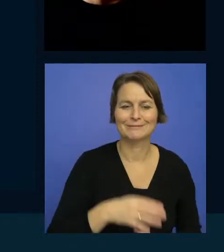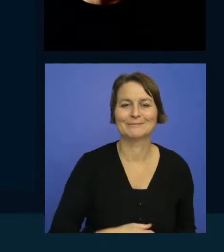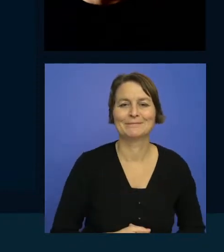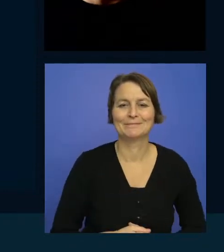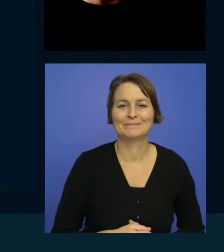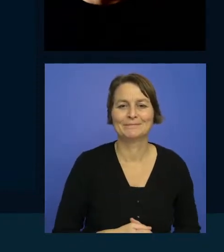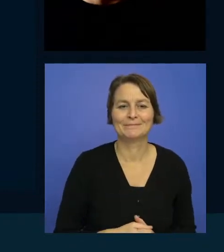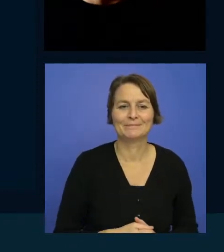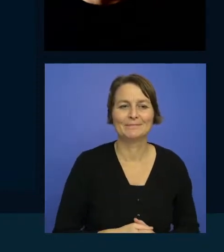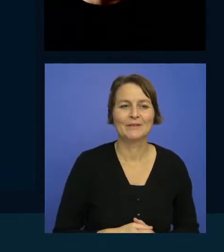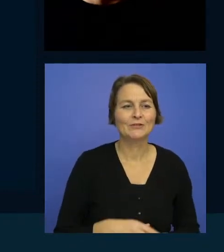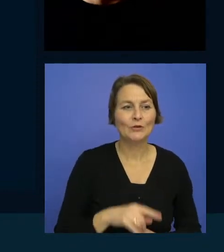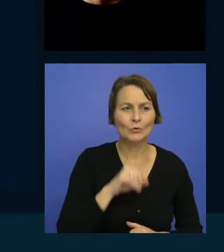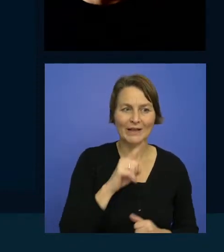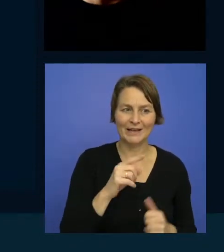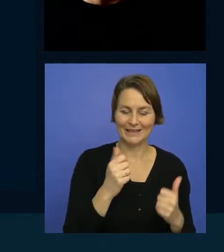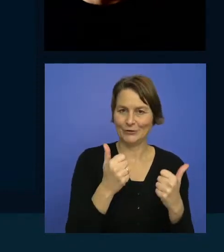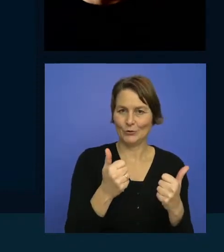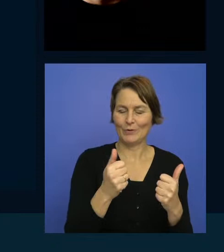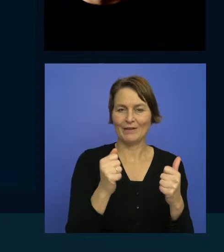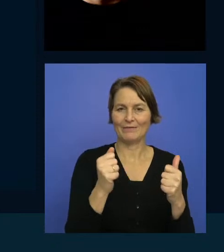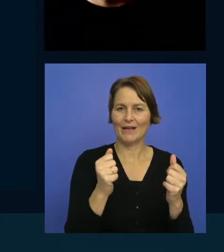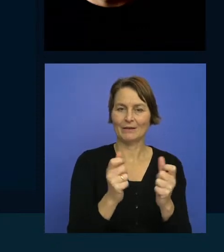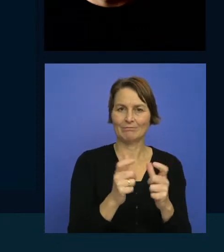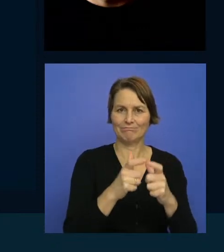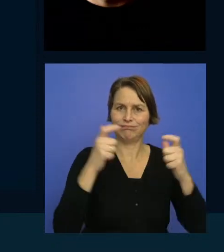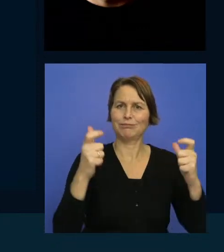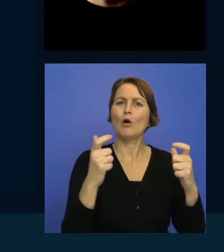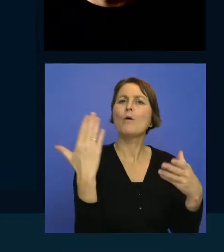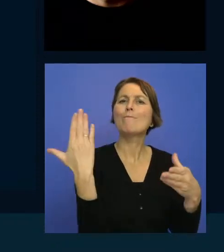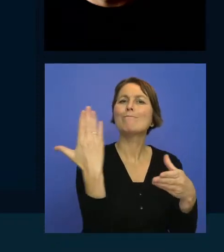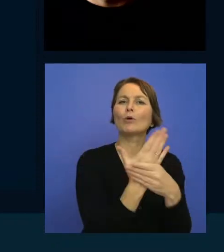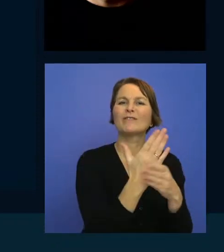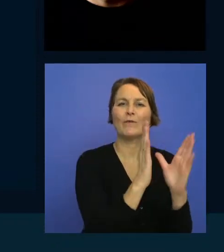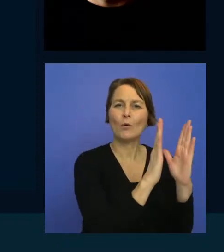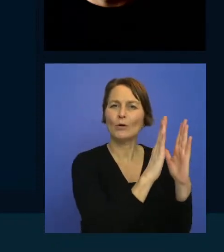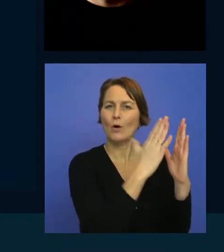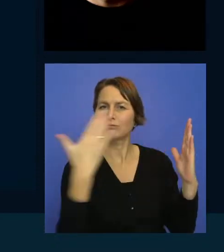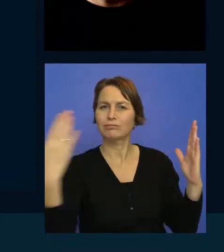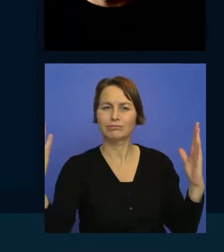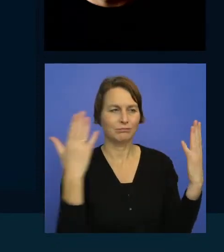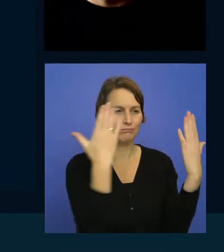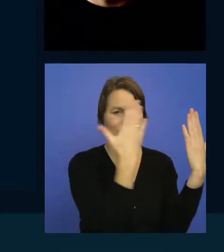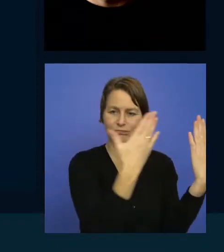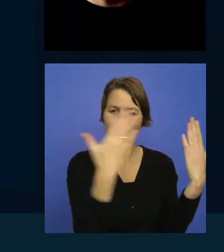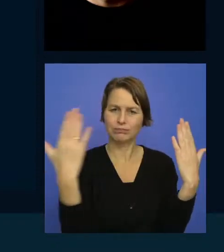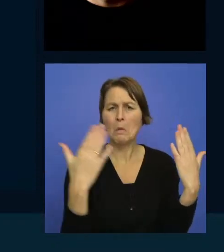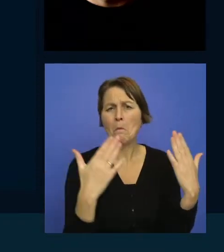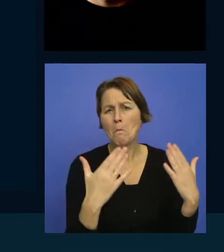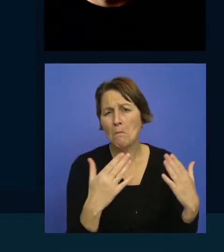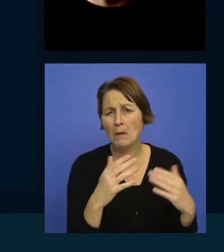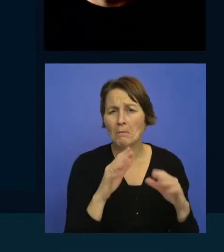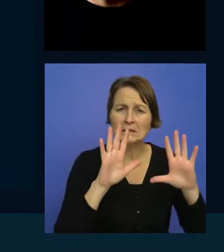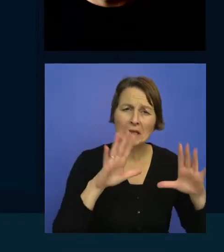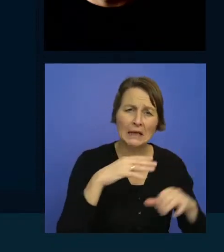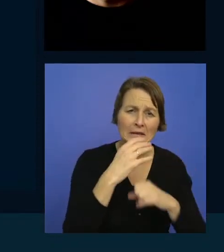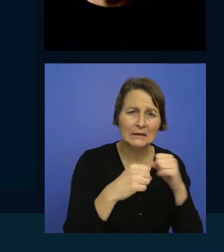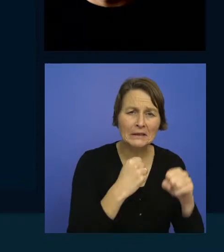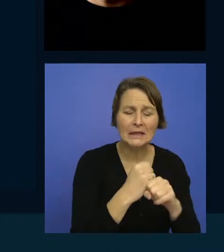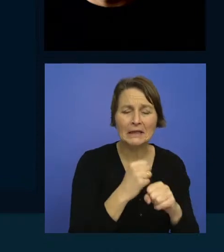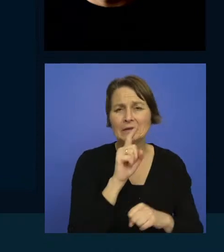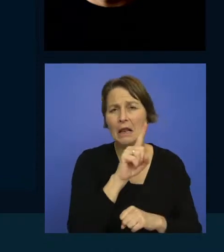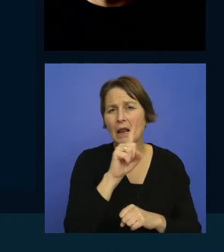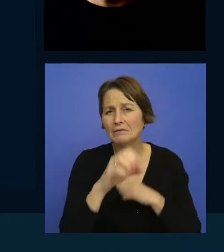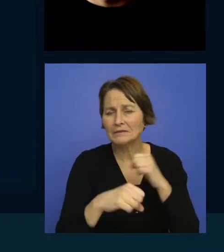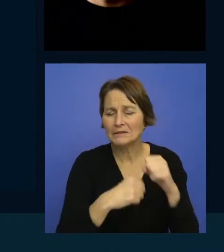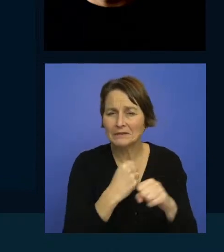our portfolio, right? I mean, we, about 10 years ago, I'd say, or maybe 11 years ago, the only product we